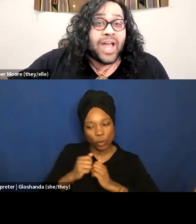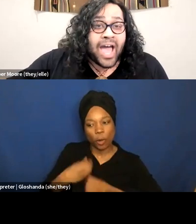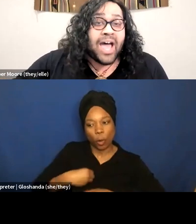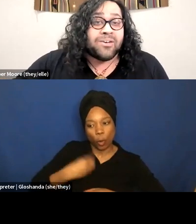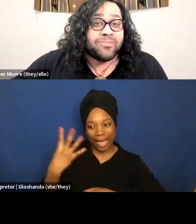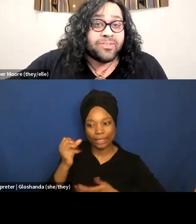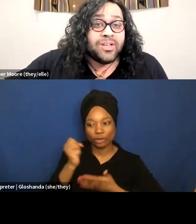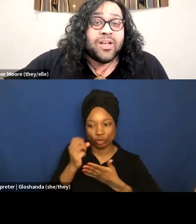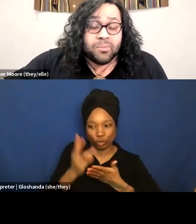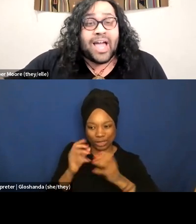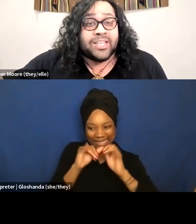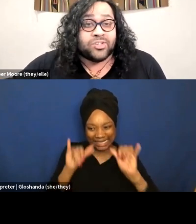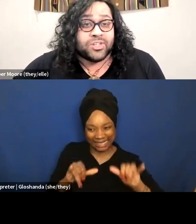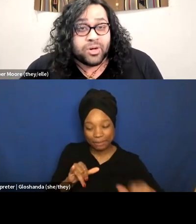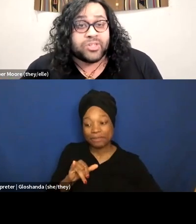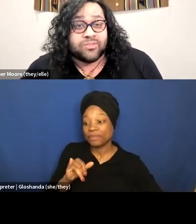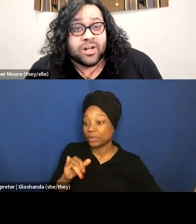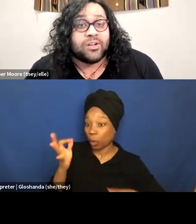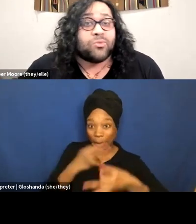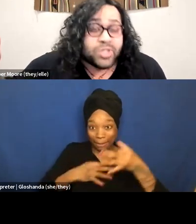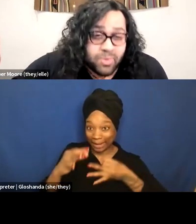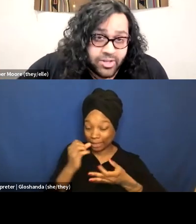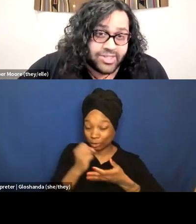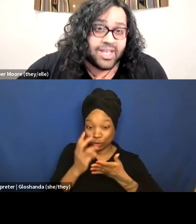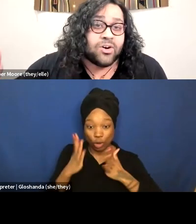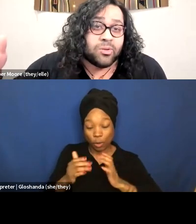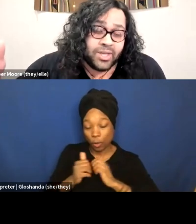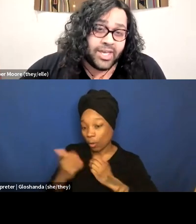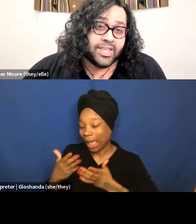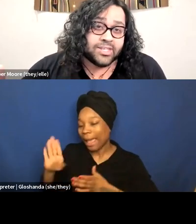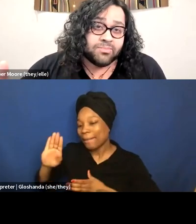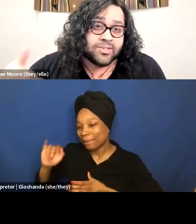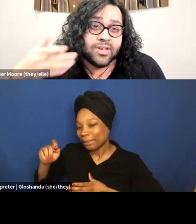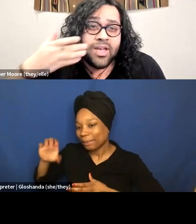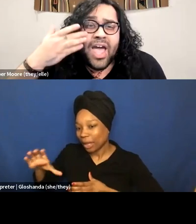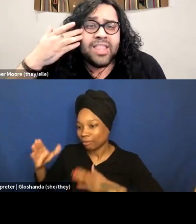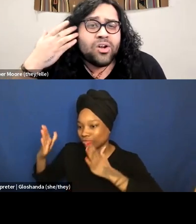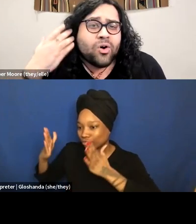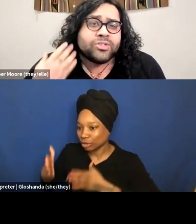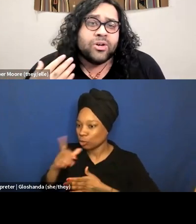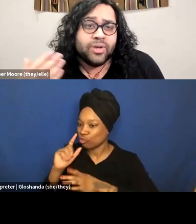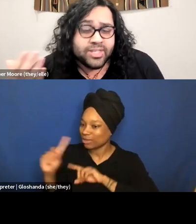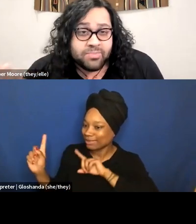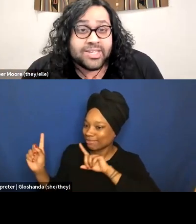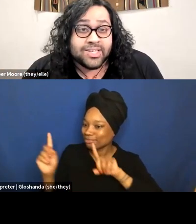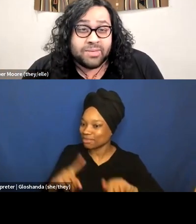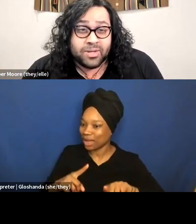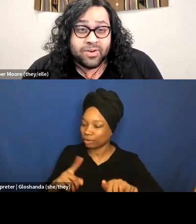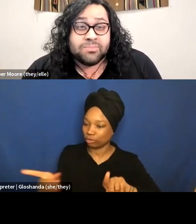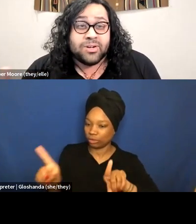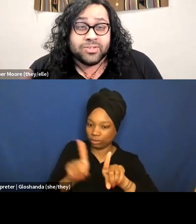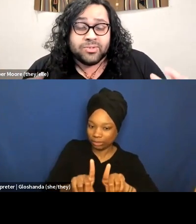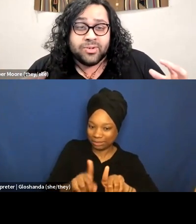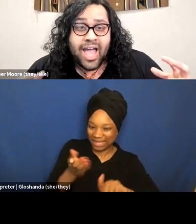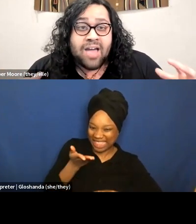Instead, you could have a Black Indigenous person of color responding to that call, being in that space. And then also in spaces like